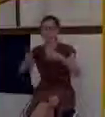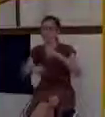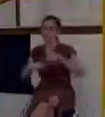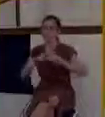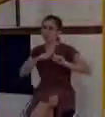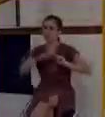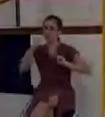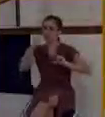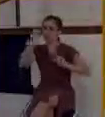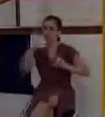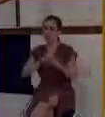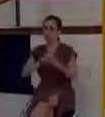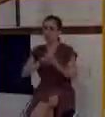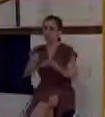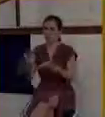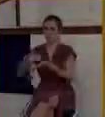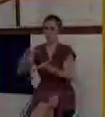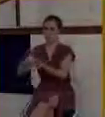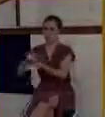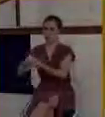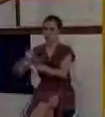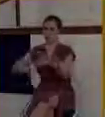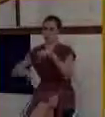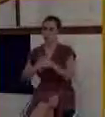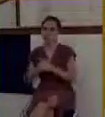deviation. Number four,